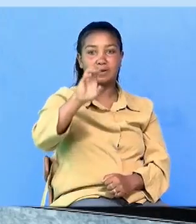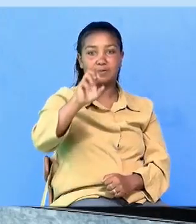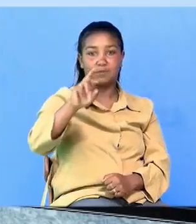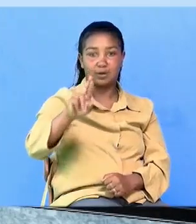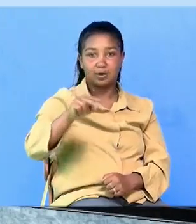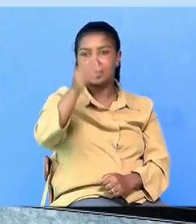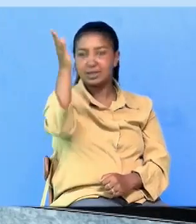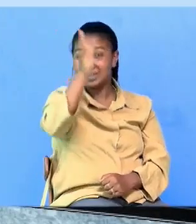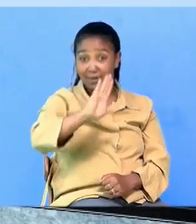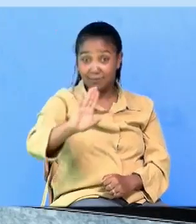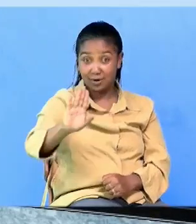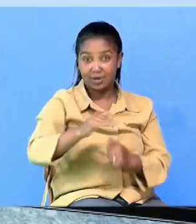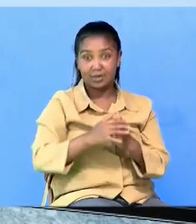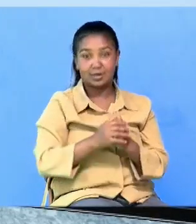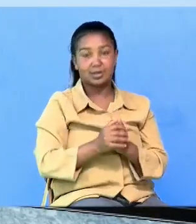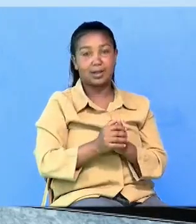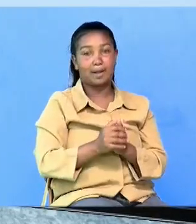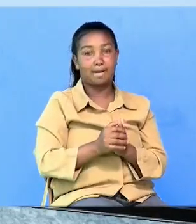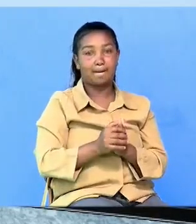Never, yeah.